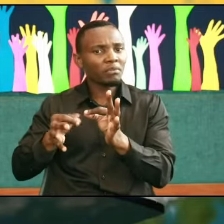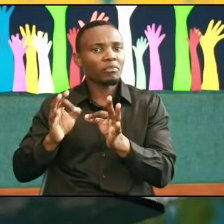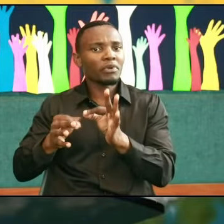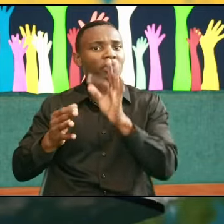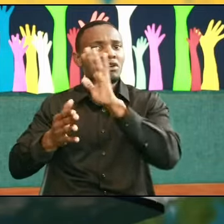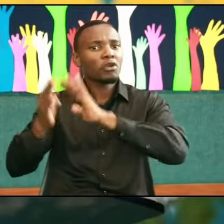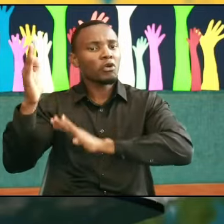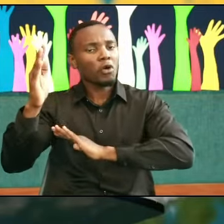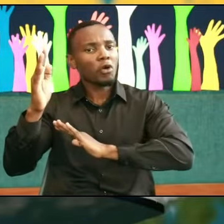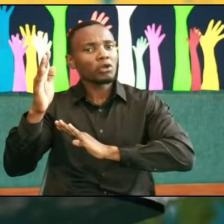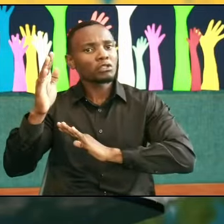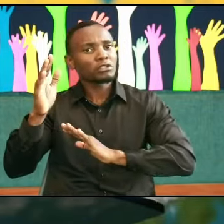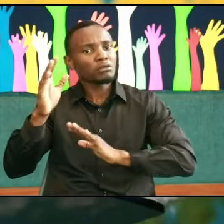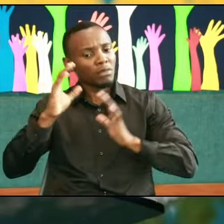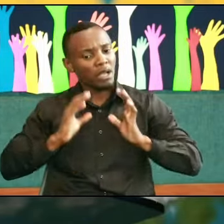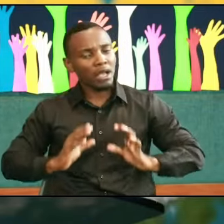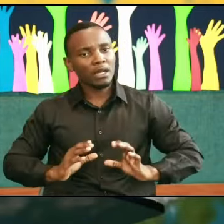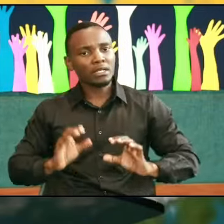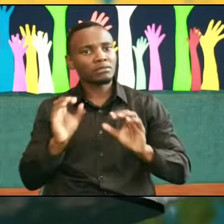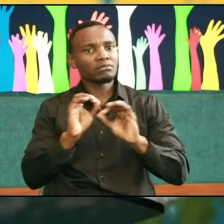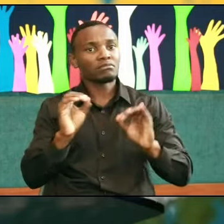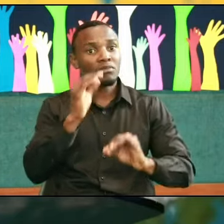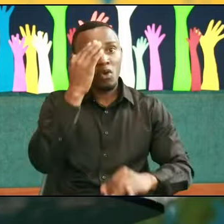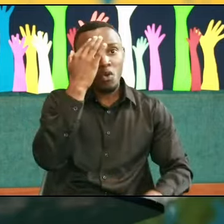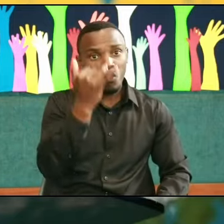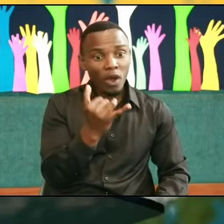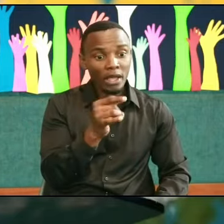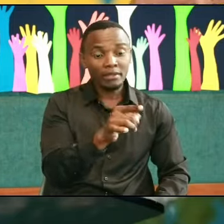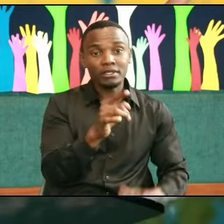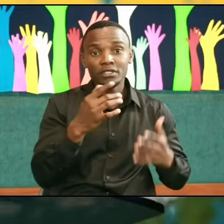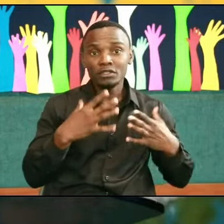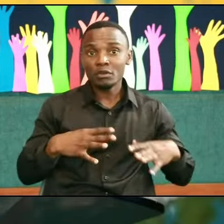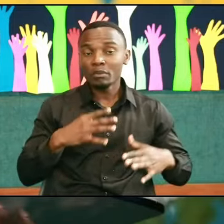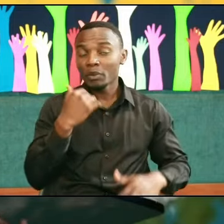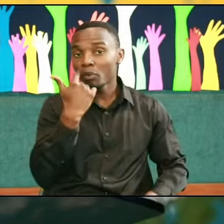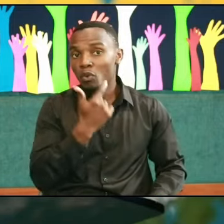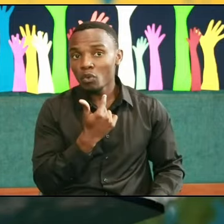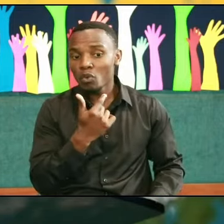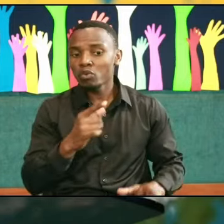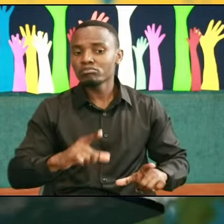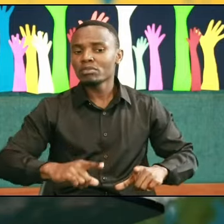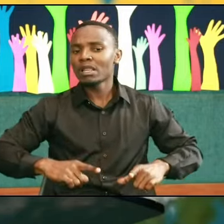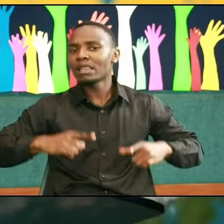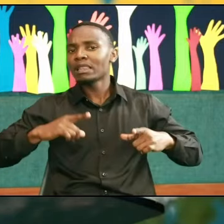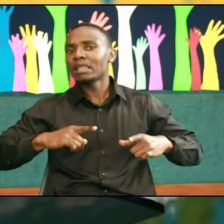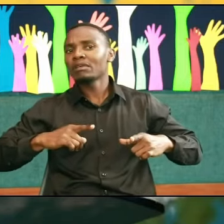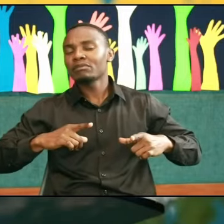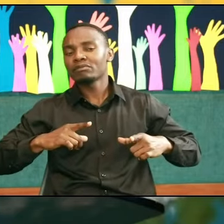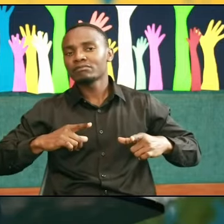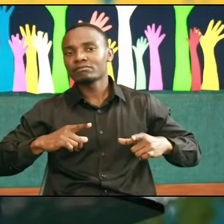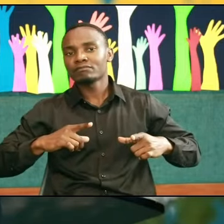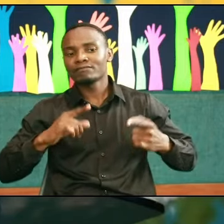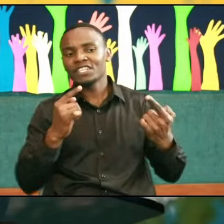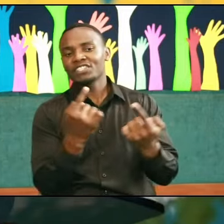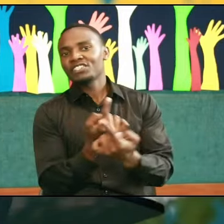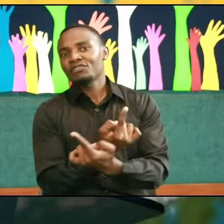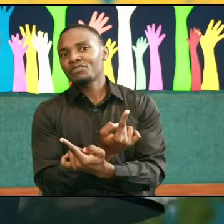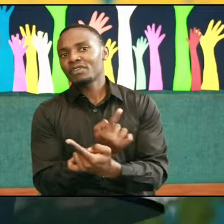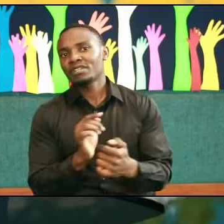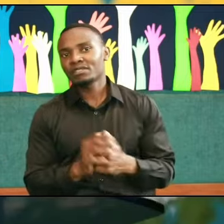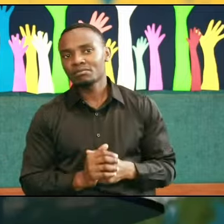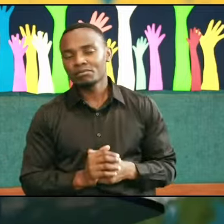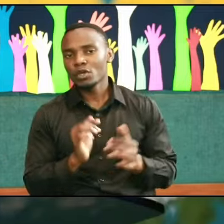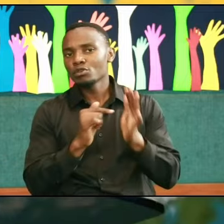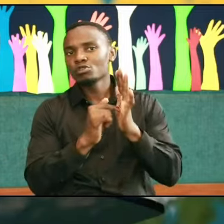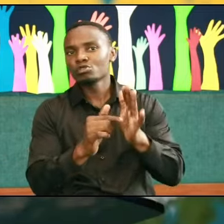God because of the way those who profess to be Christians live their lives before them. Are you there with me?